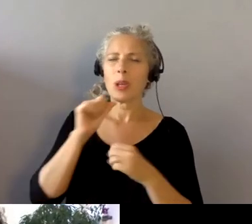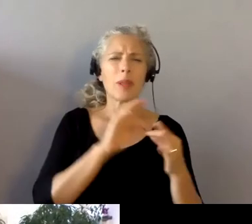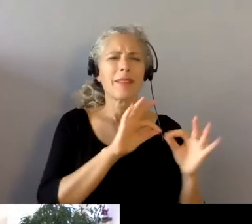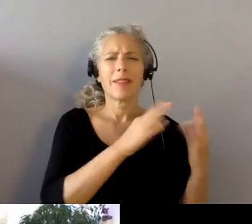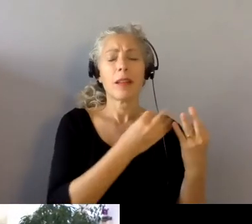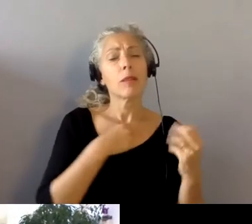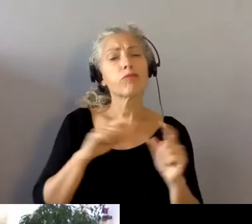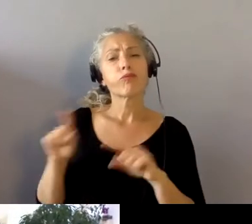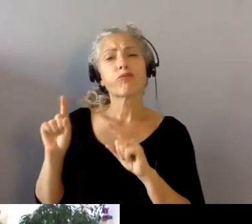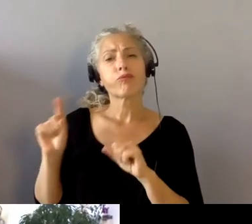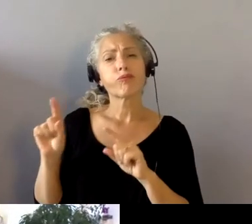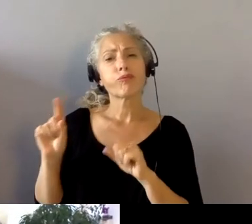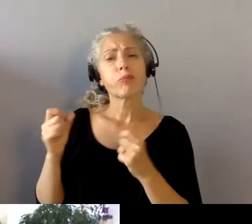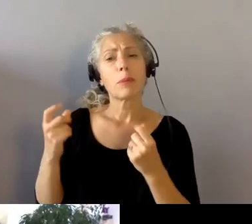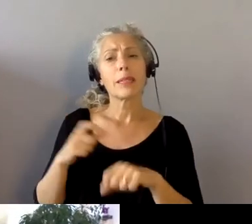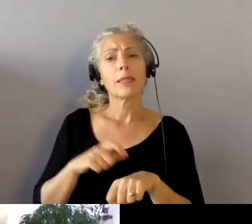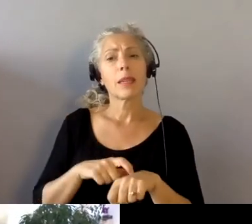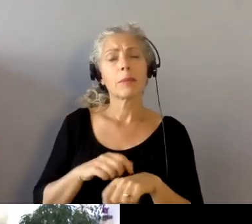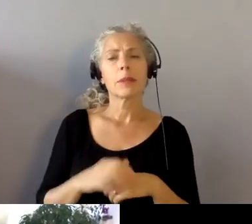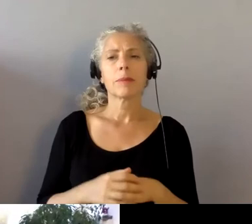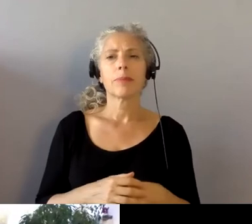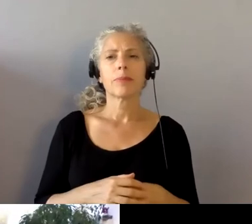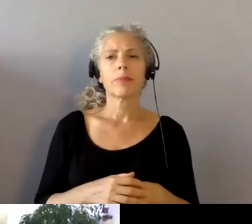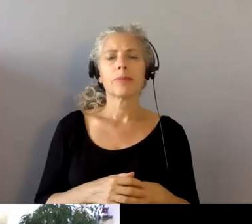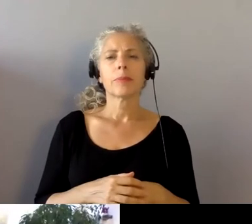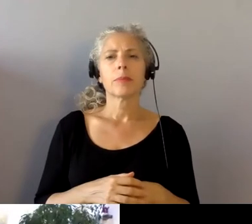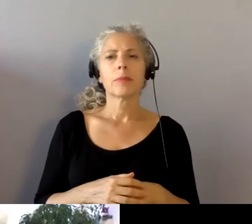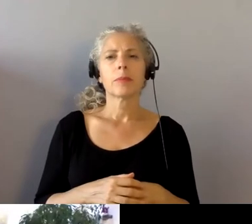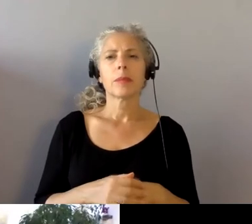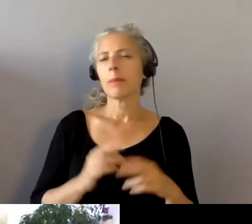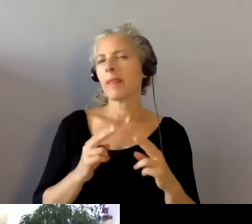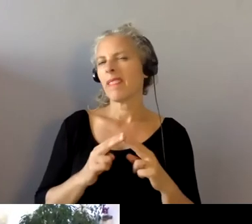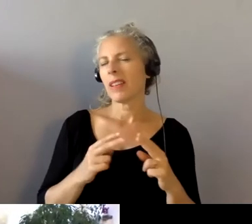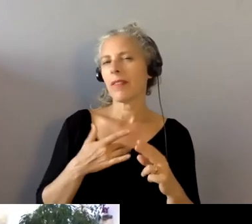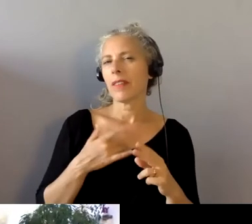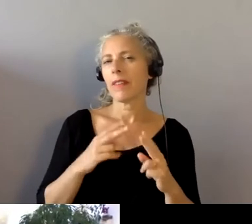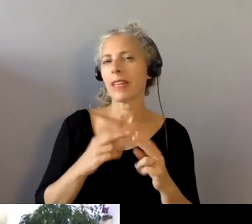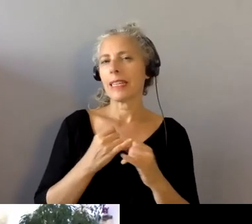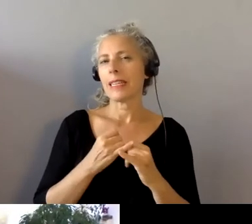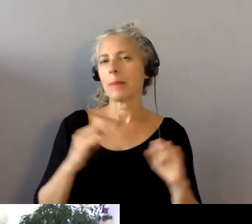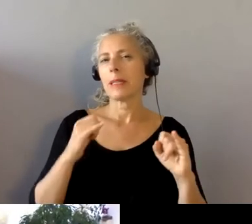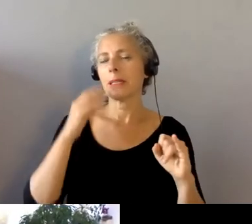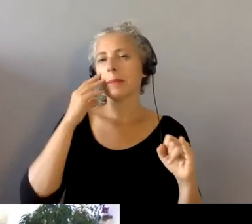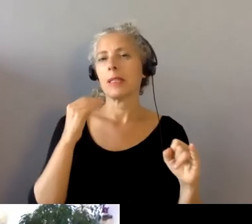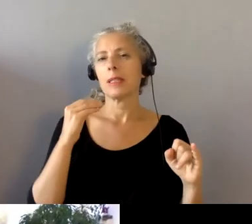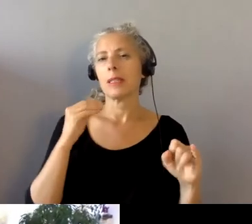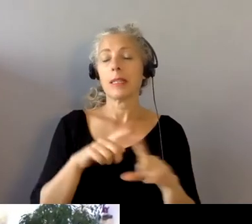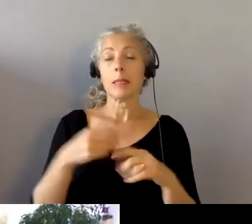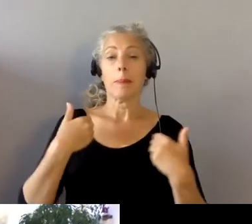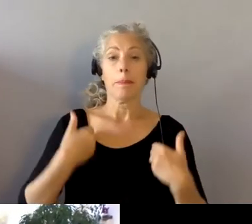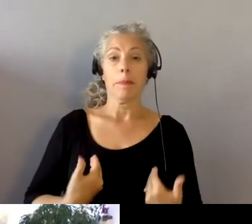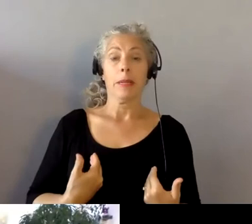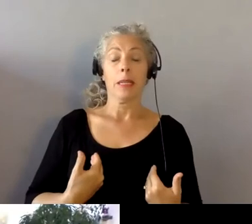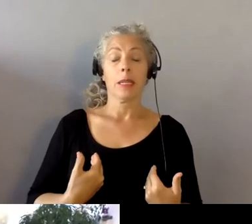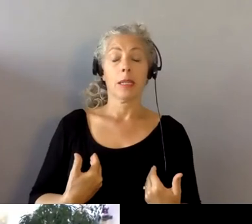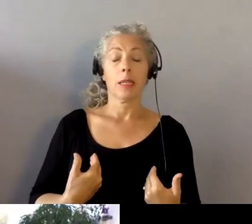there many times with, but you know, there was this very independent like experience as me myself